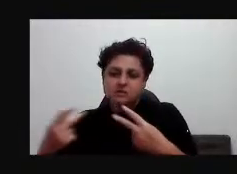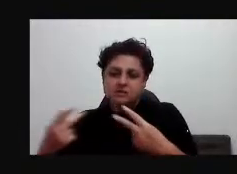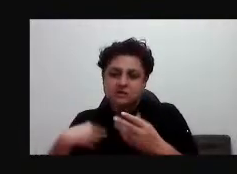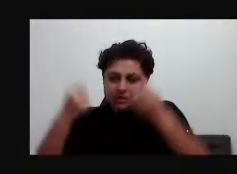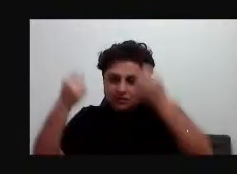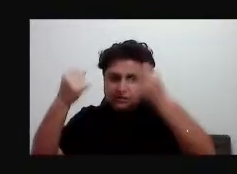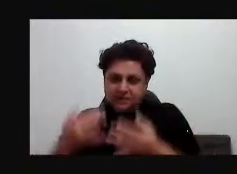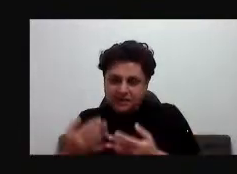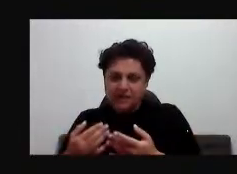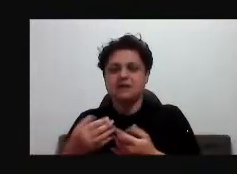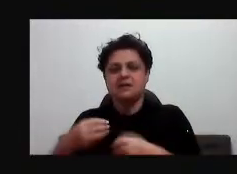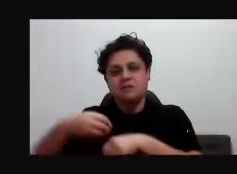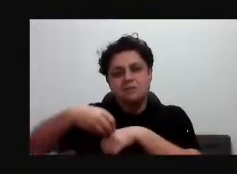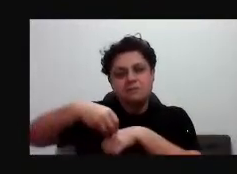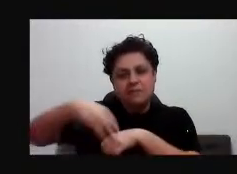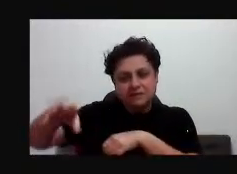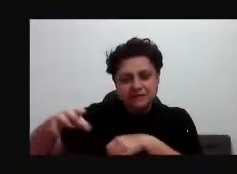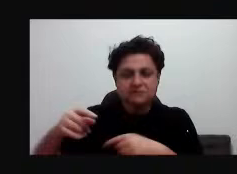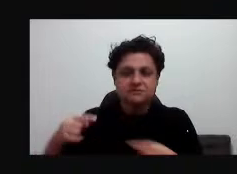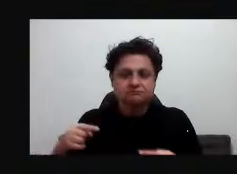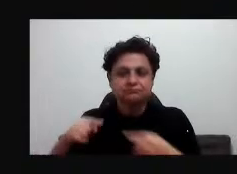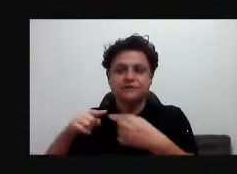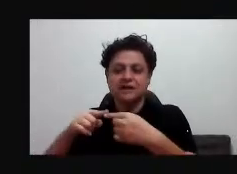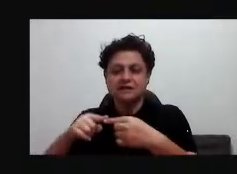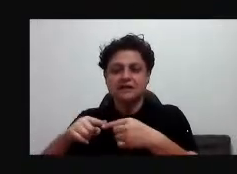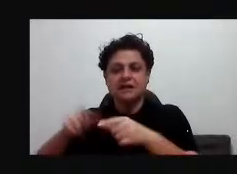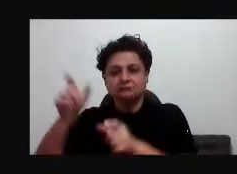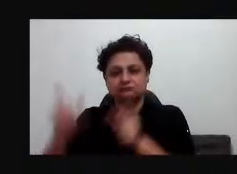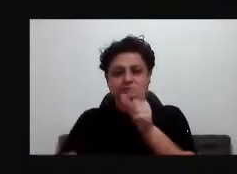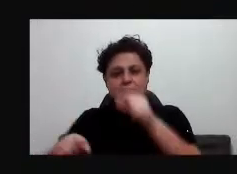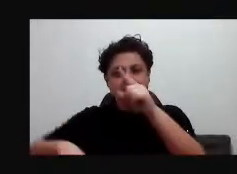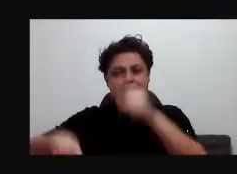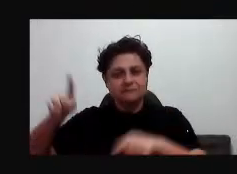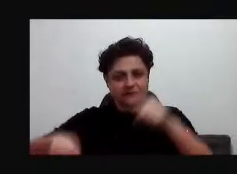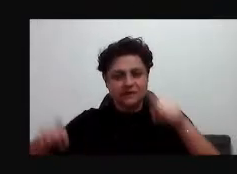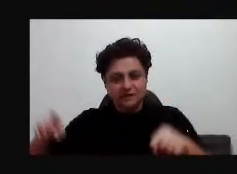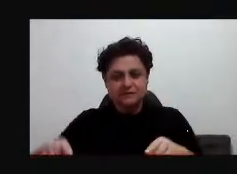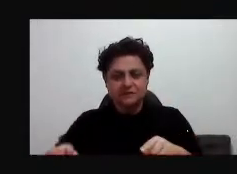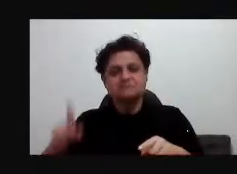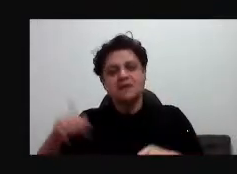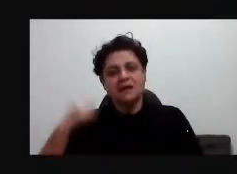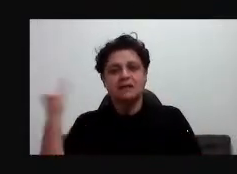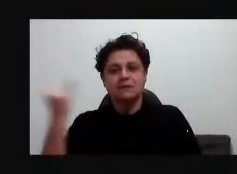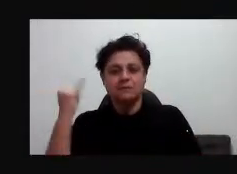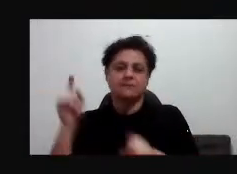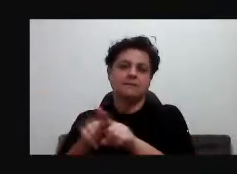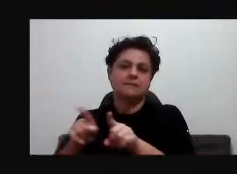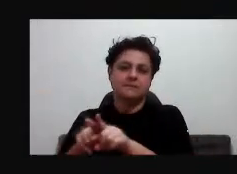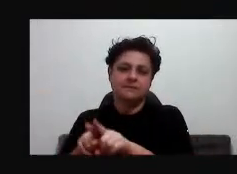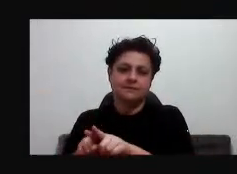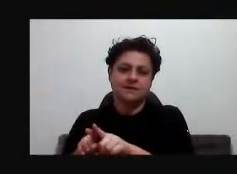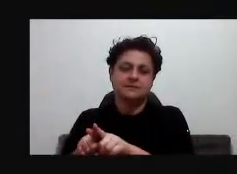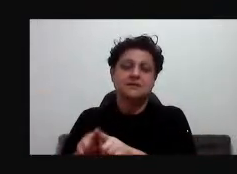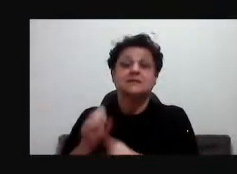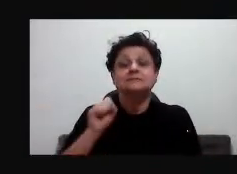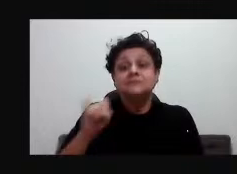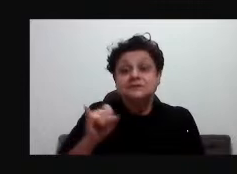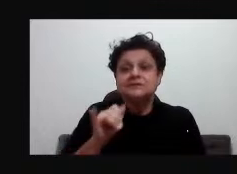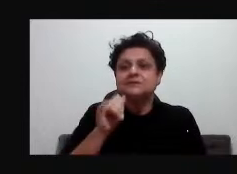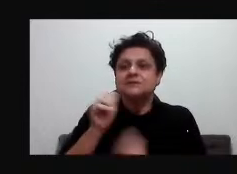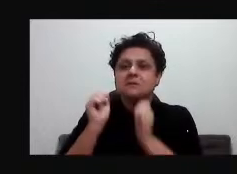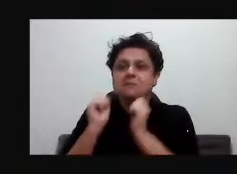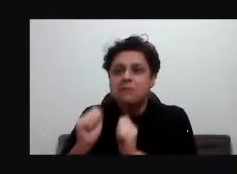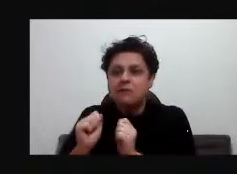related to differentiation are important. If you can split the students up